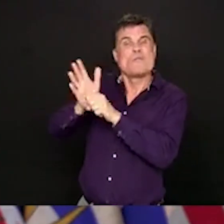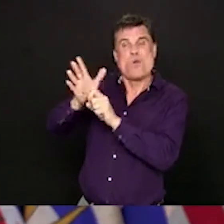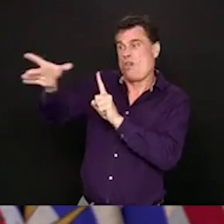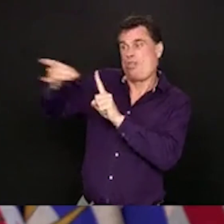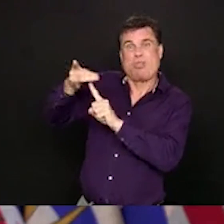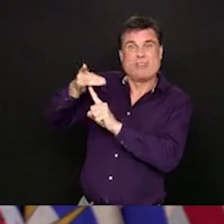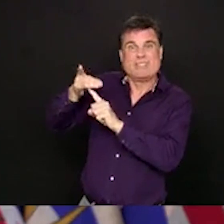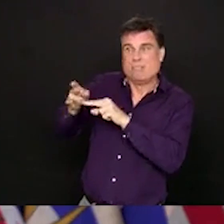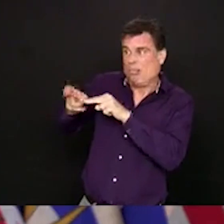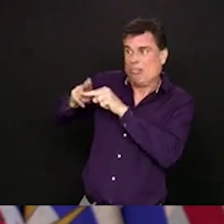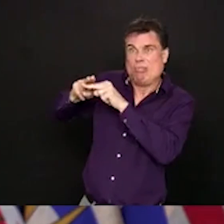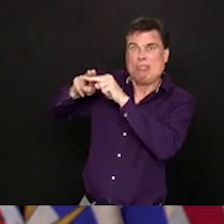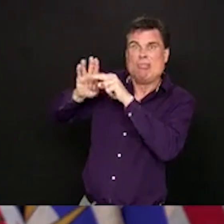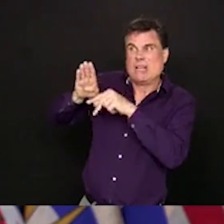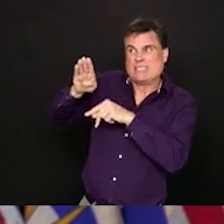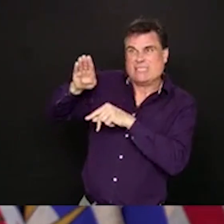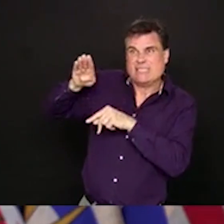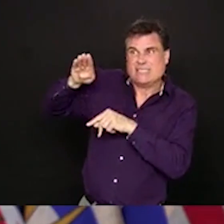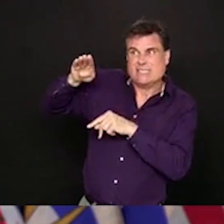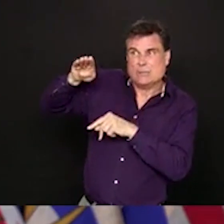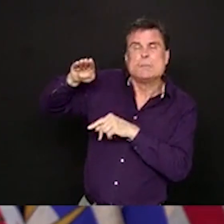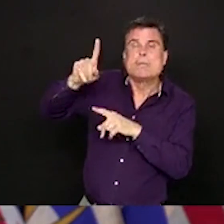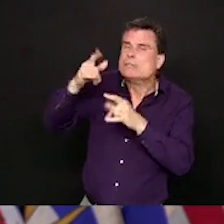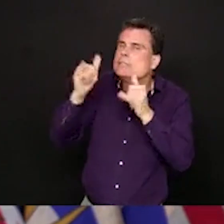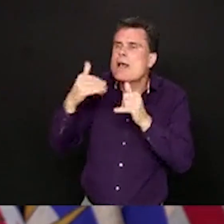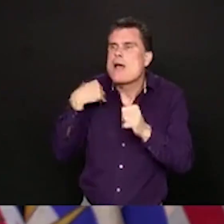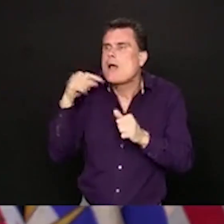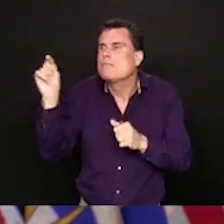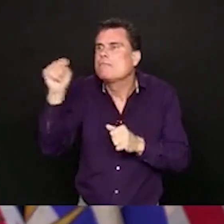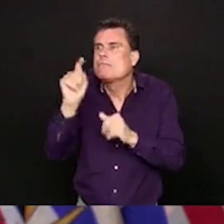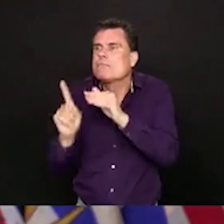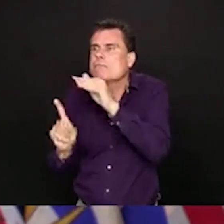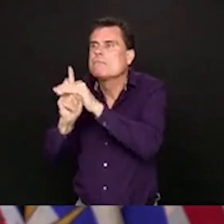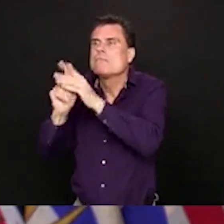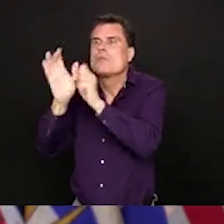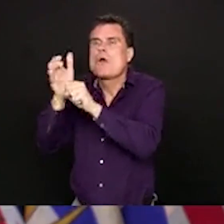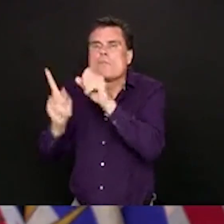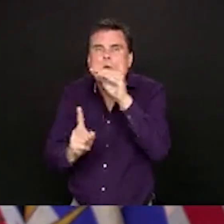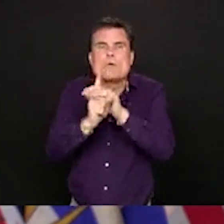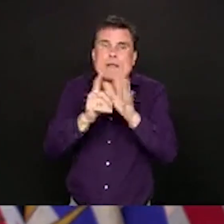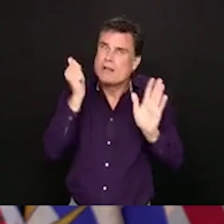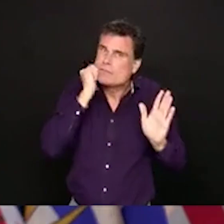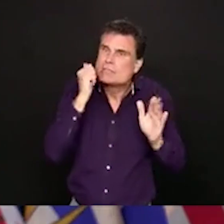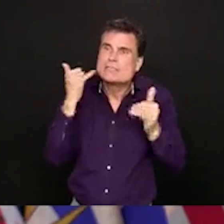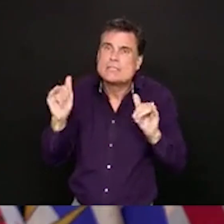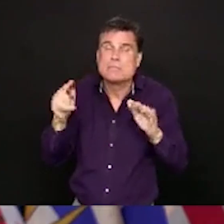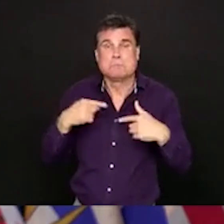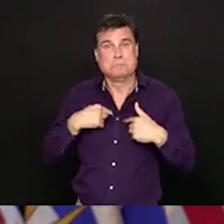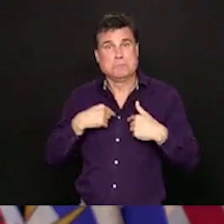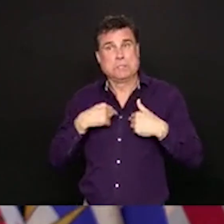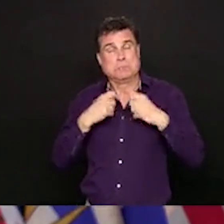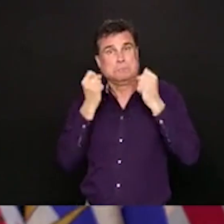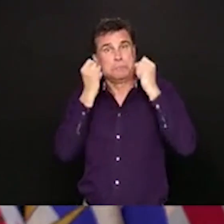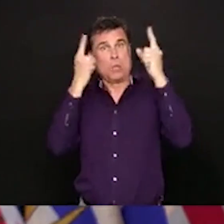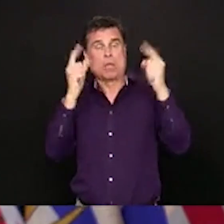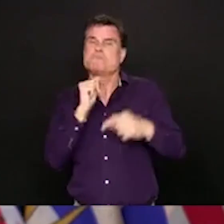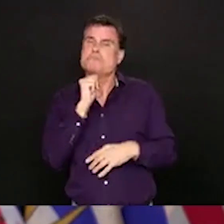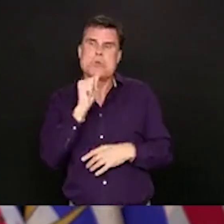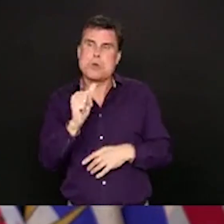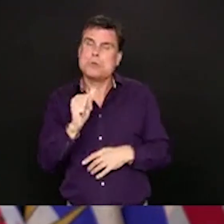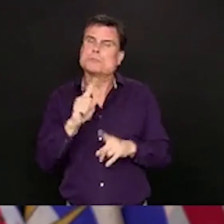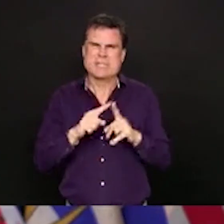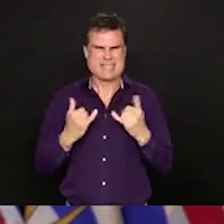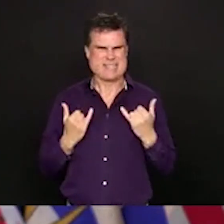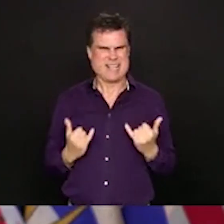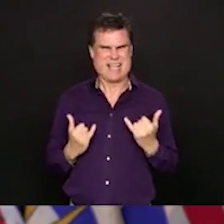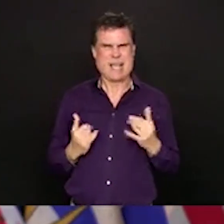cases and we're still seeing transmission. So now is our time to really get on top of that, for people to be acutely aware